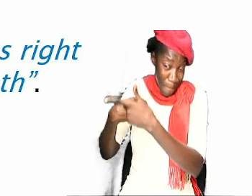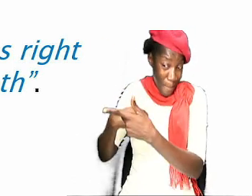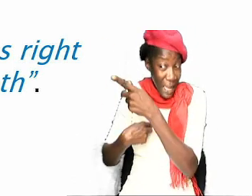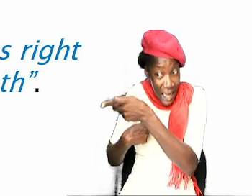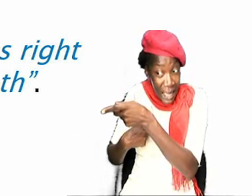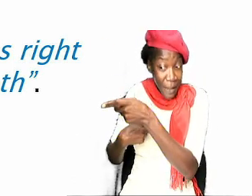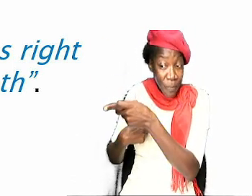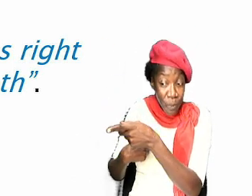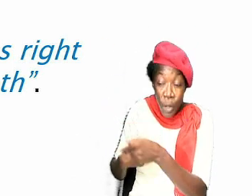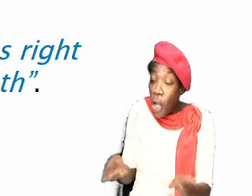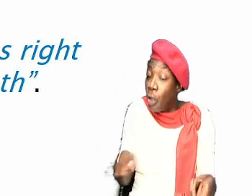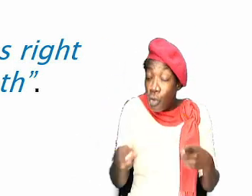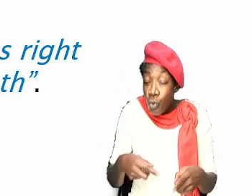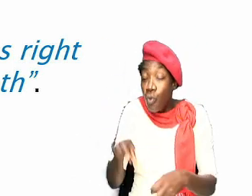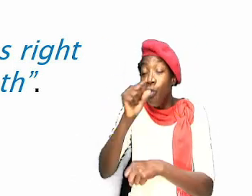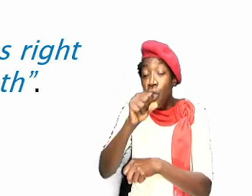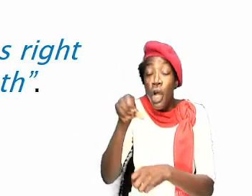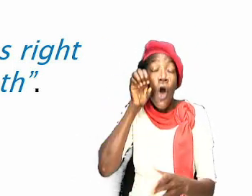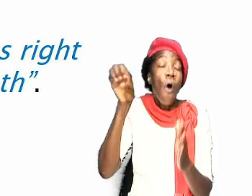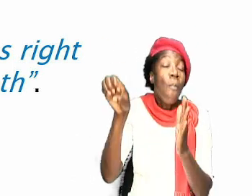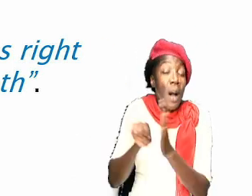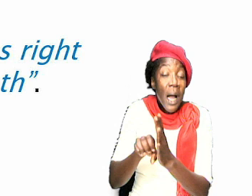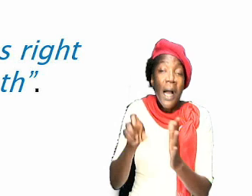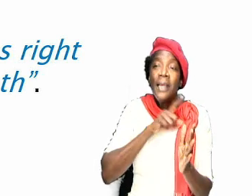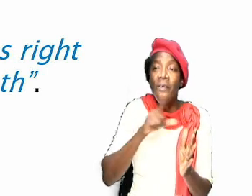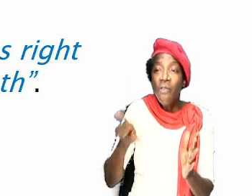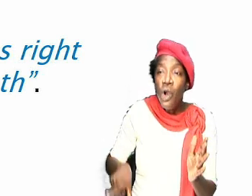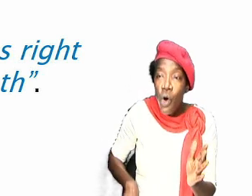the commandment of the Lord.